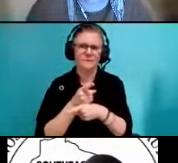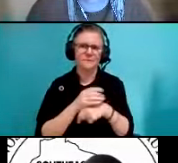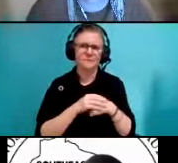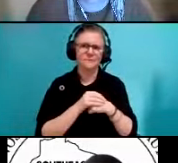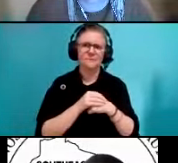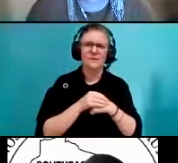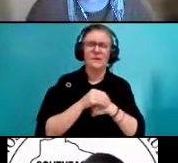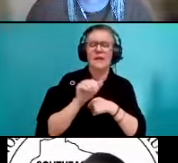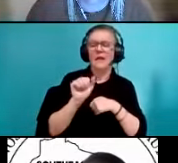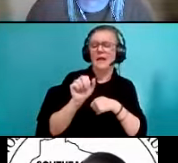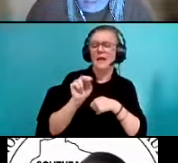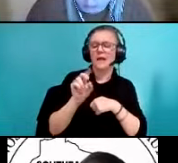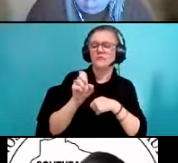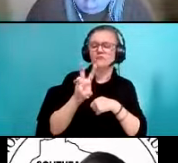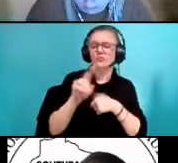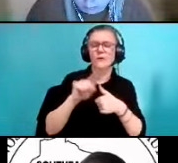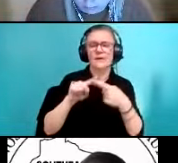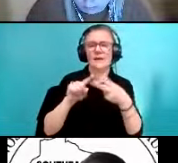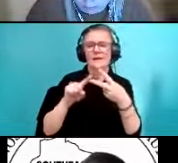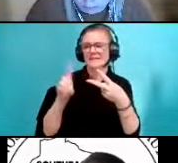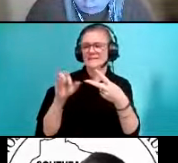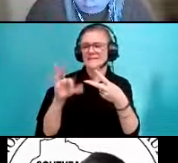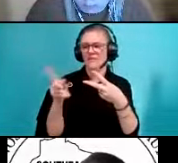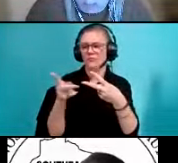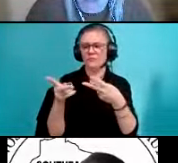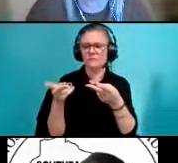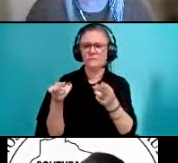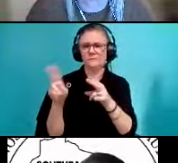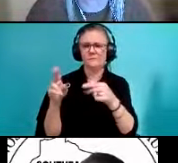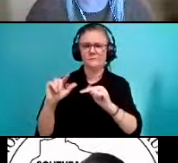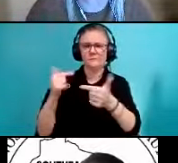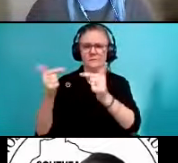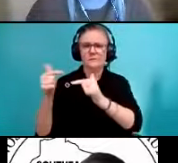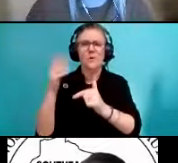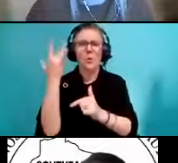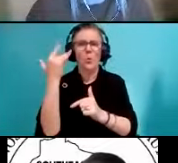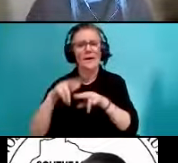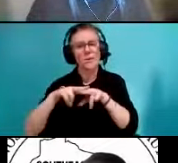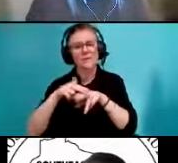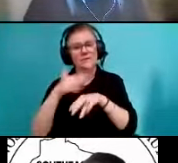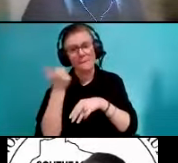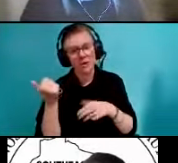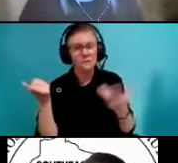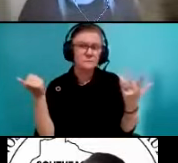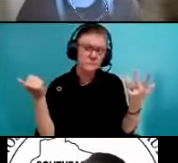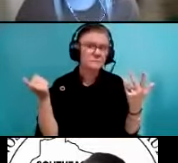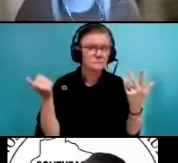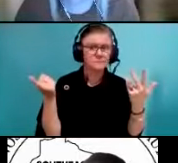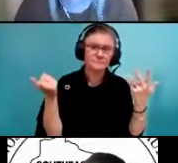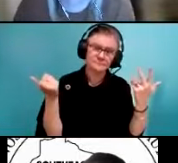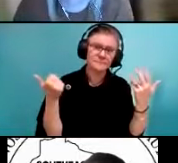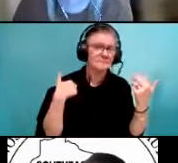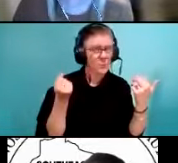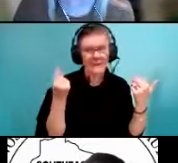Yeah, and Andrew and David talking a little bit about why they think a rail option is a better option. And, we certainly hear